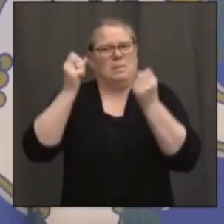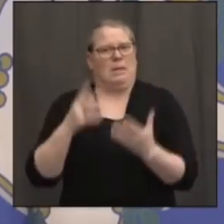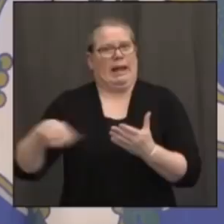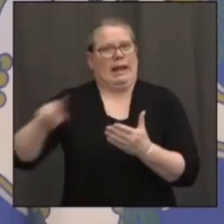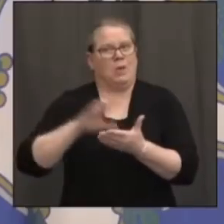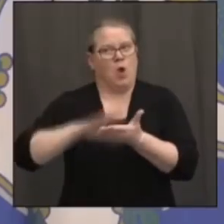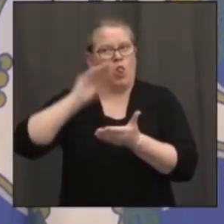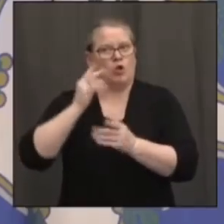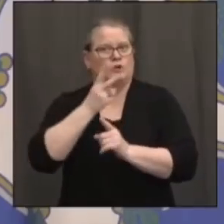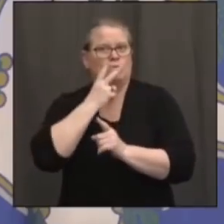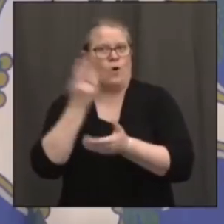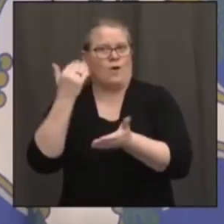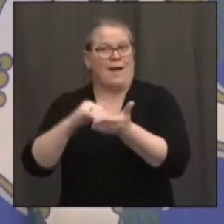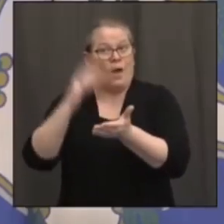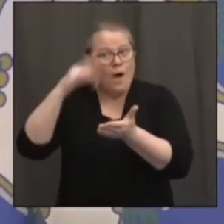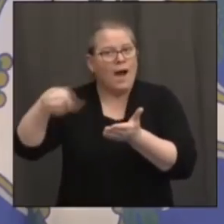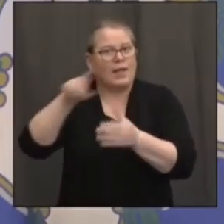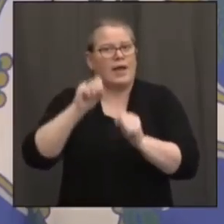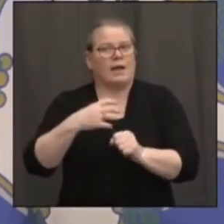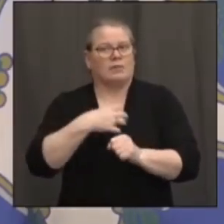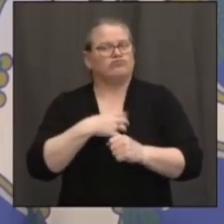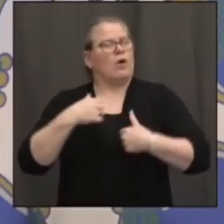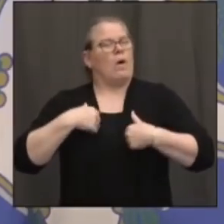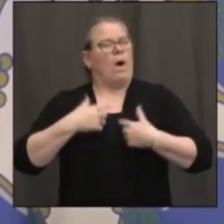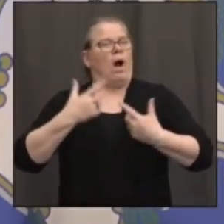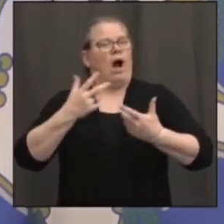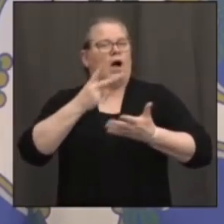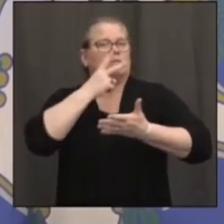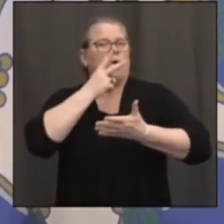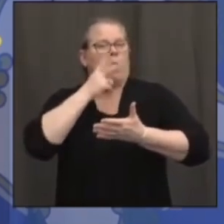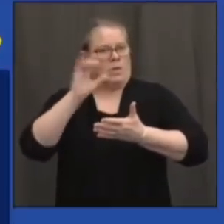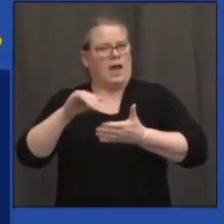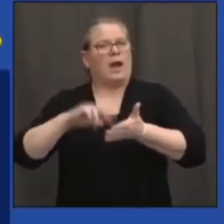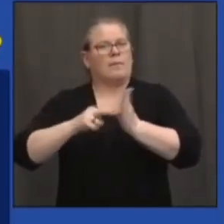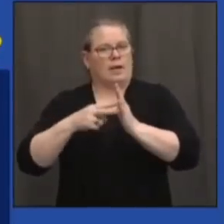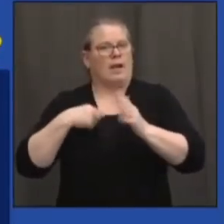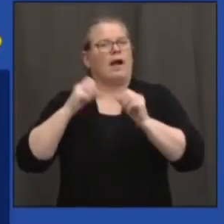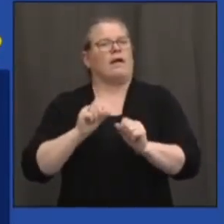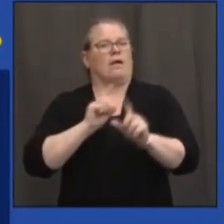as a comorbidity. Next chart, Max.